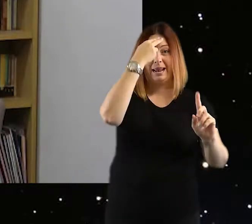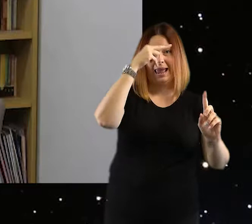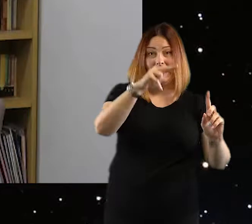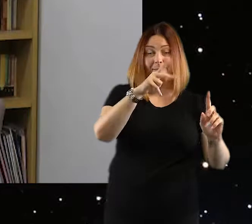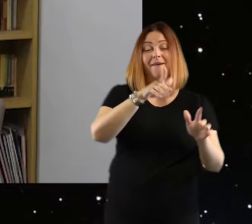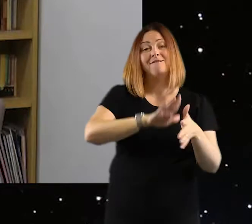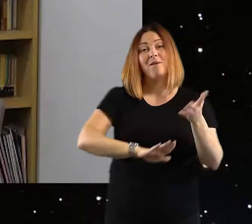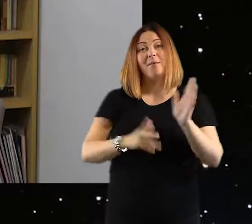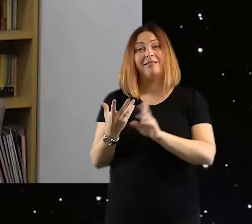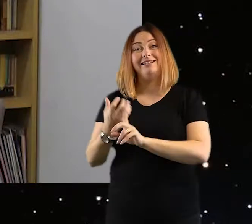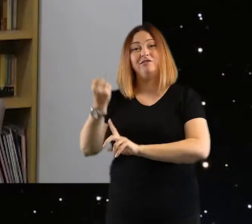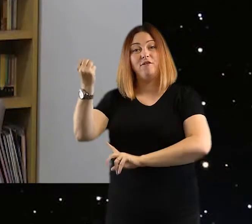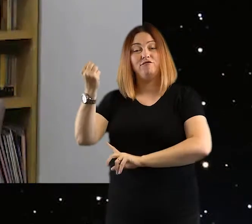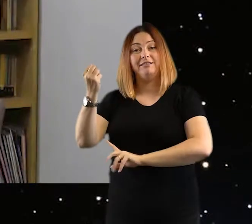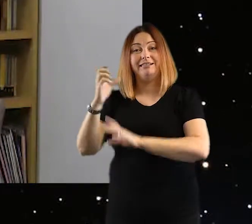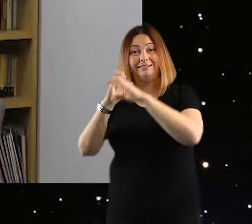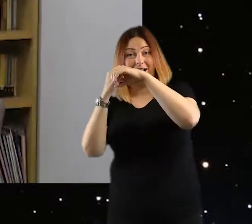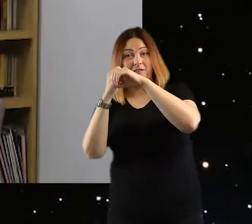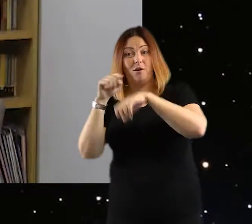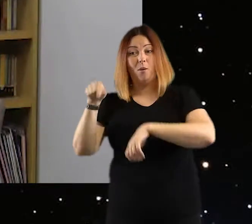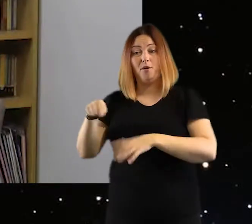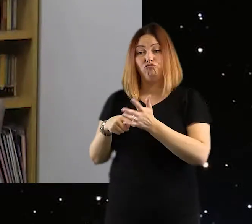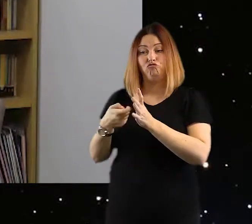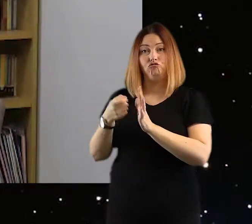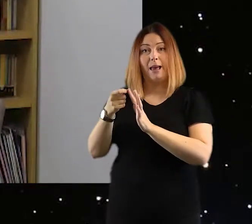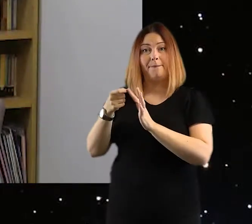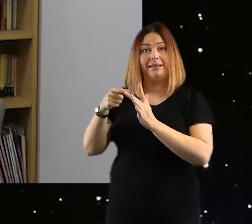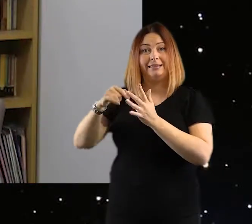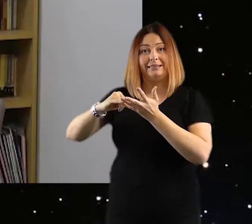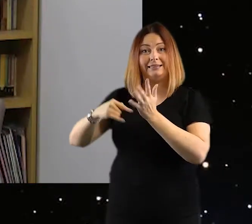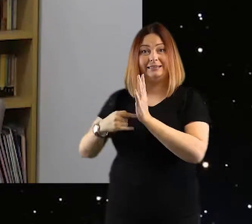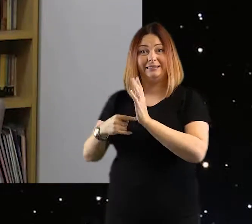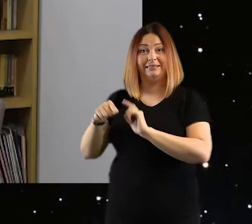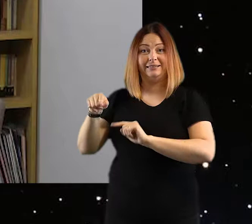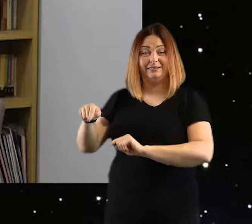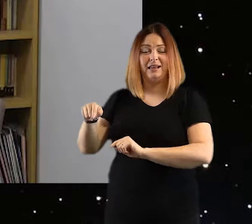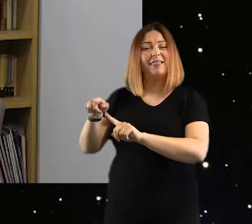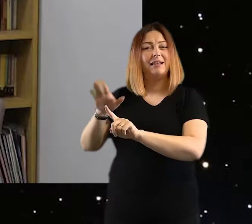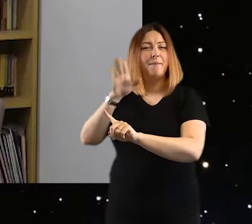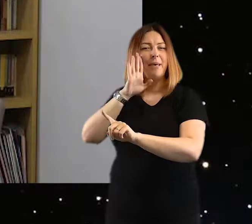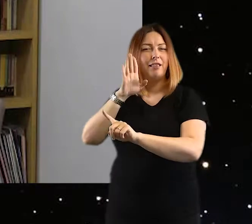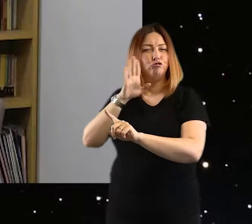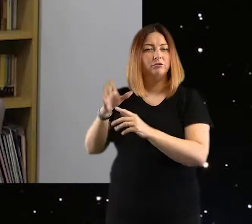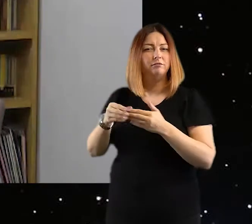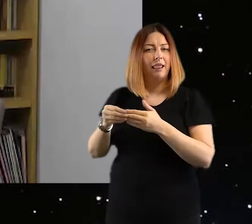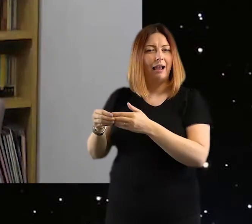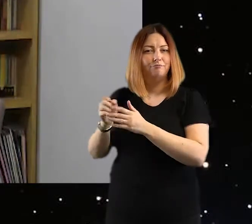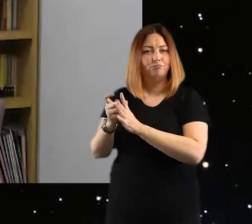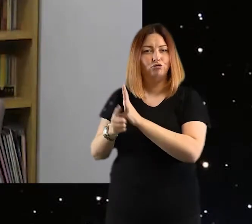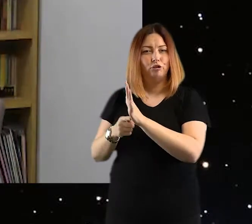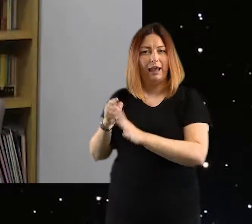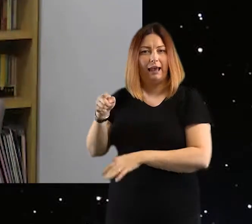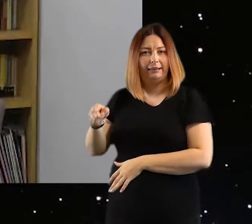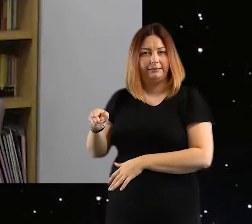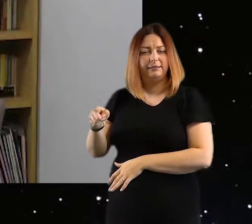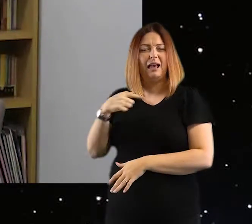the Trappist telescope. So this is you probably the clues in the name. It's a Belgian-led project. I think the acronym is